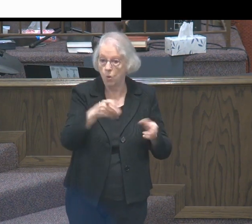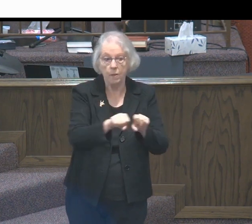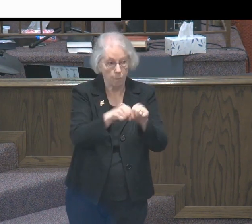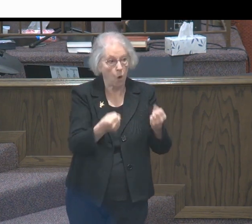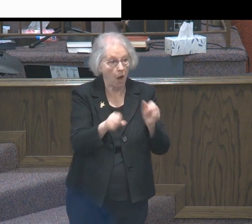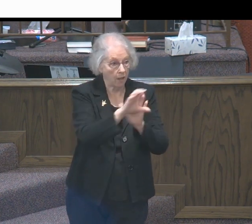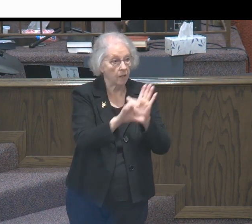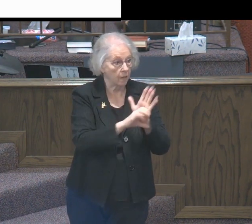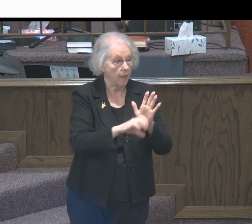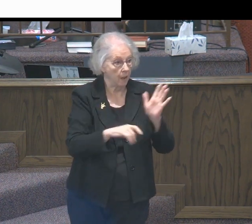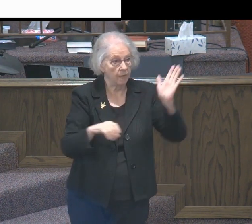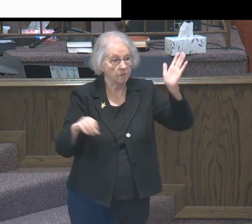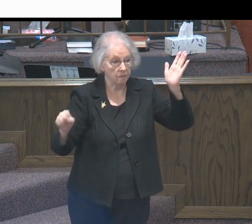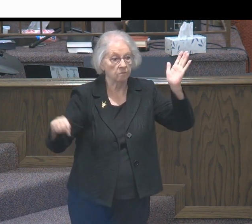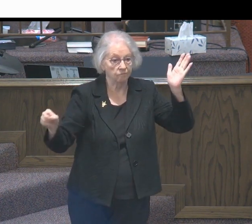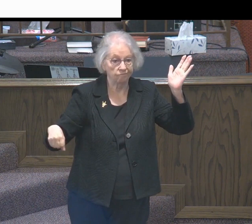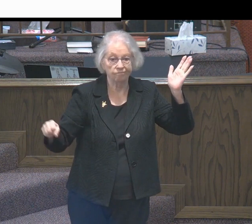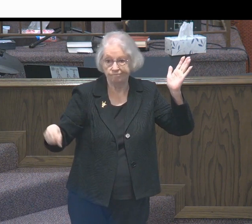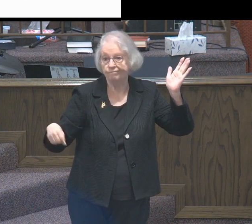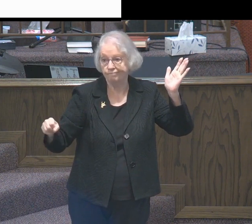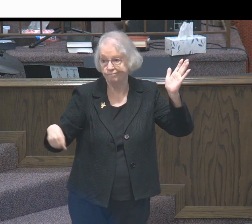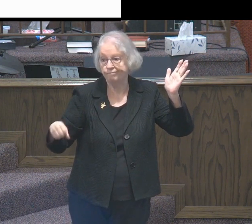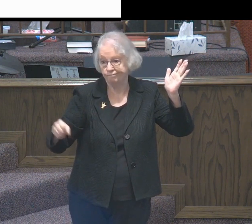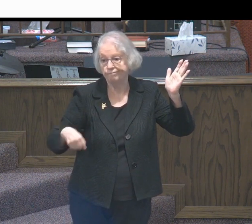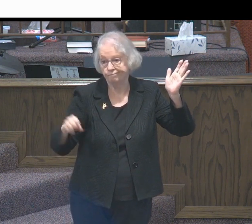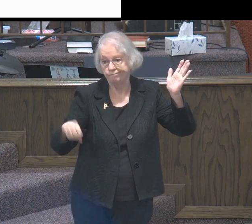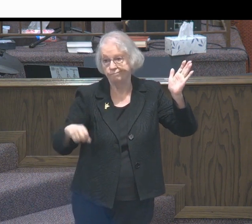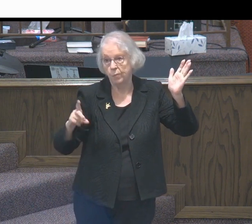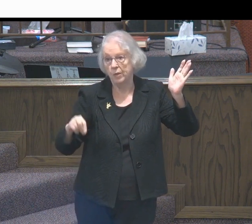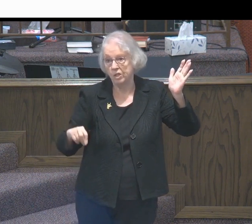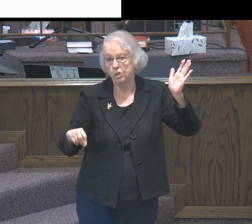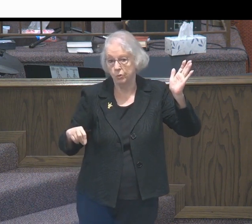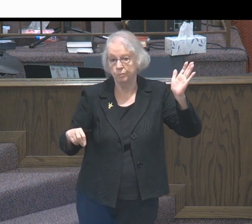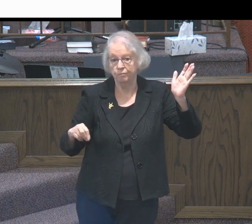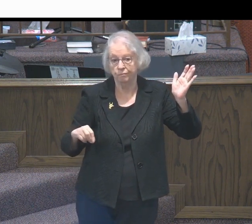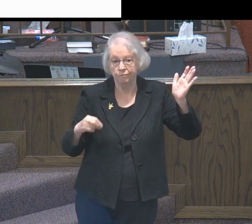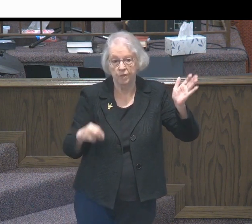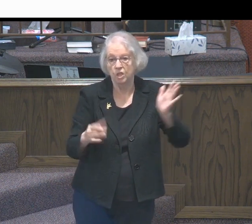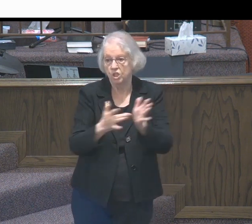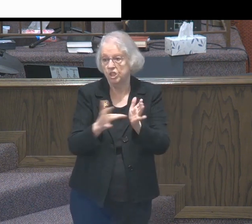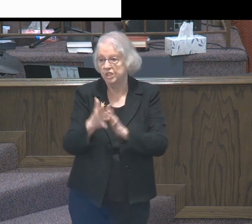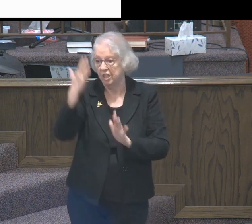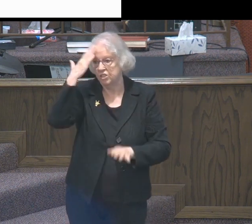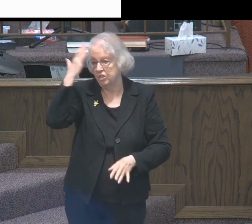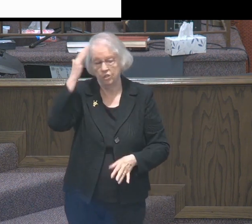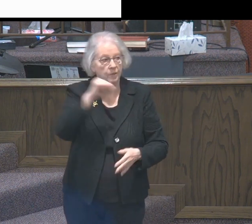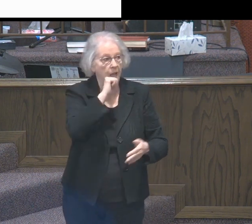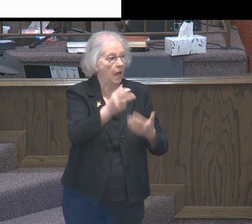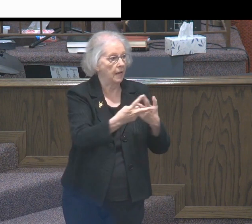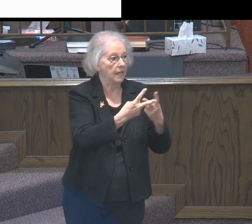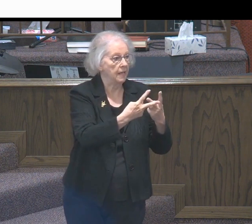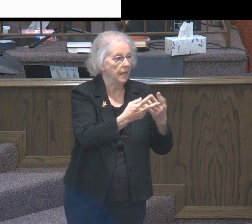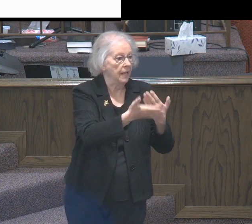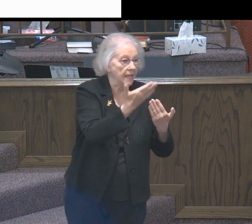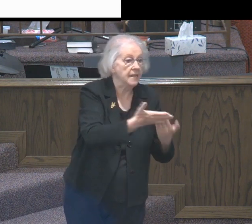of heaven. But whoever does and teaches them, he shall be called great